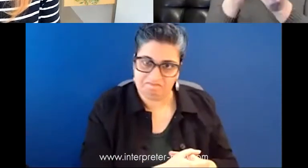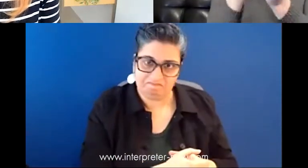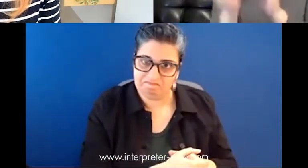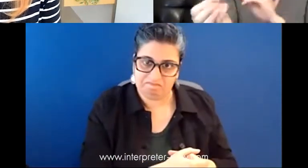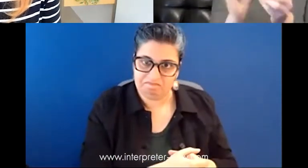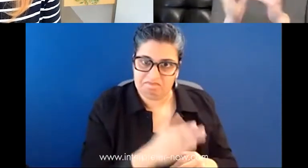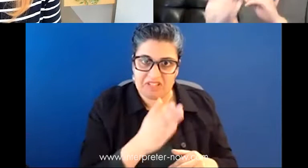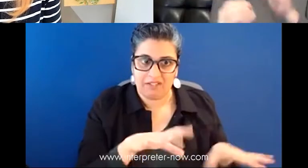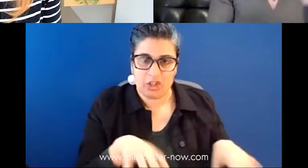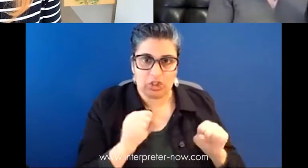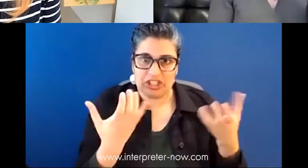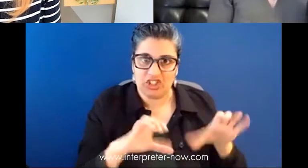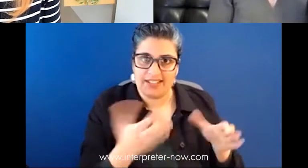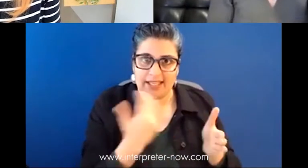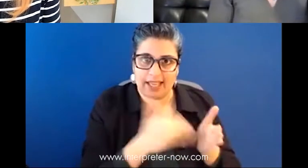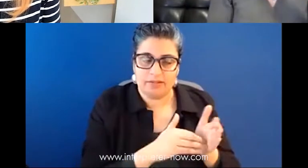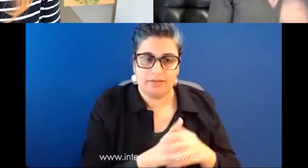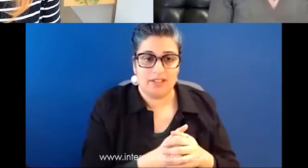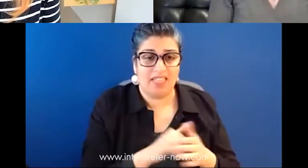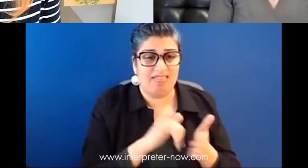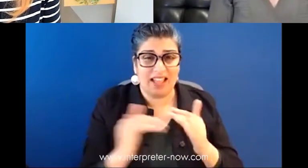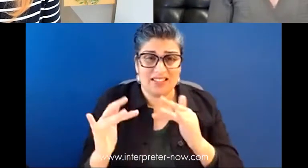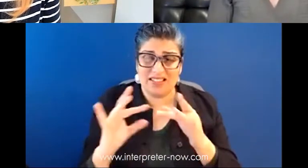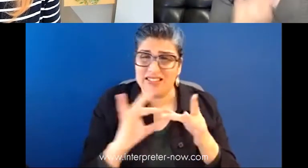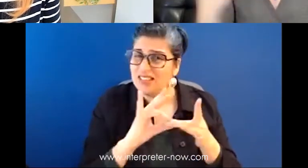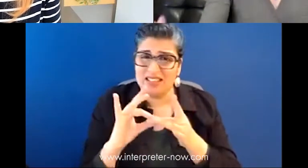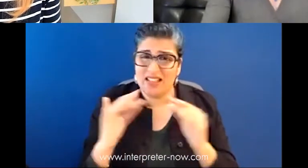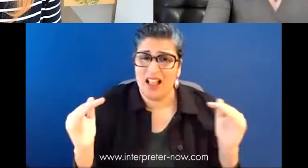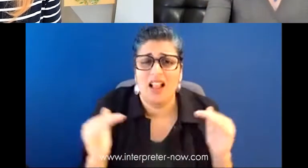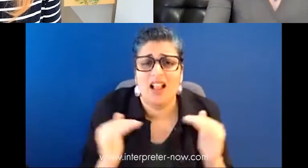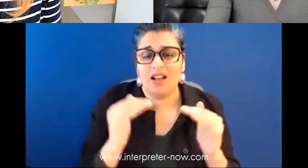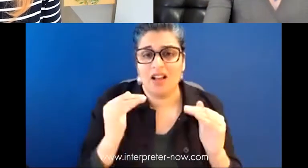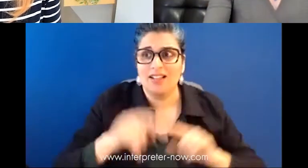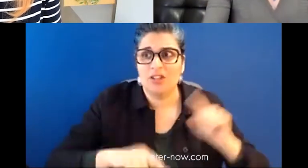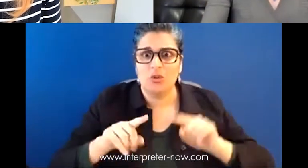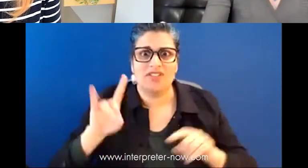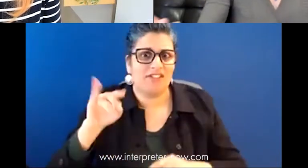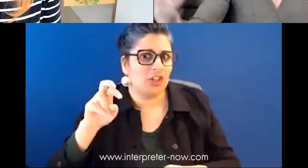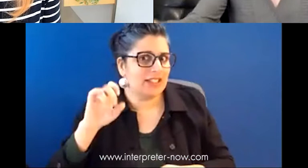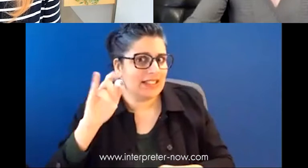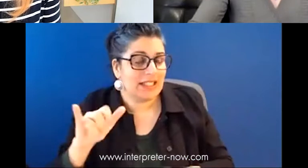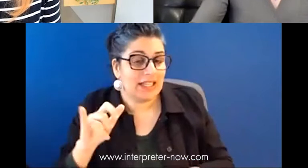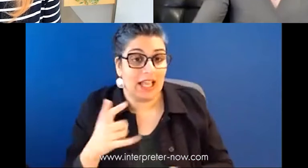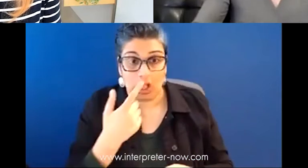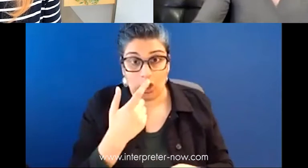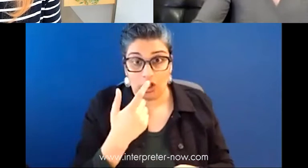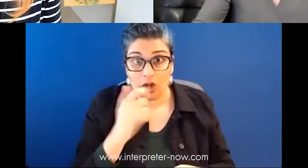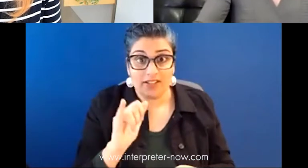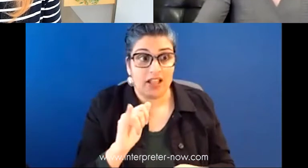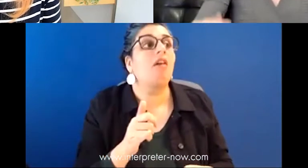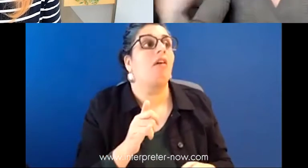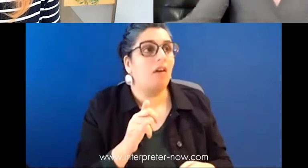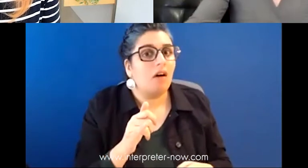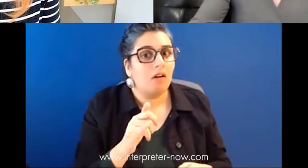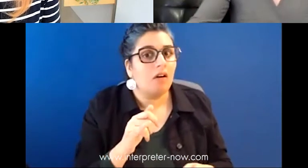that correlates so strongly with issues of diversity. It looked like they were taking a chance to you because they were thinking about the problem